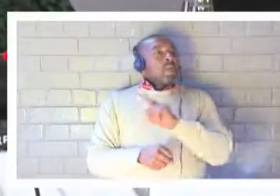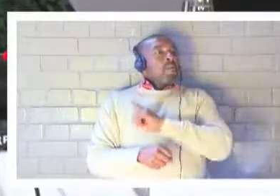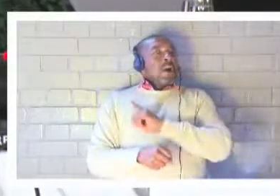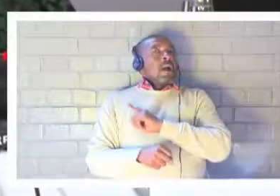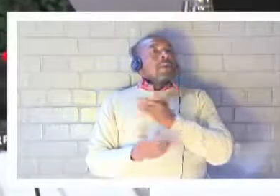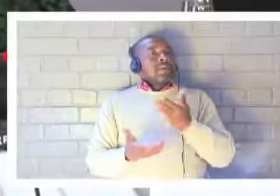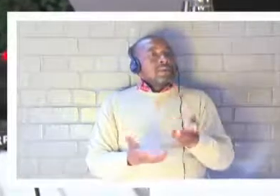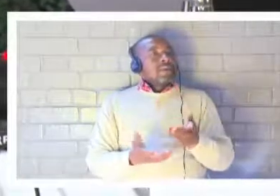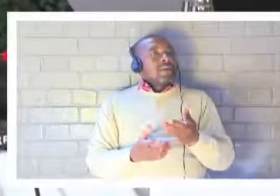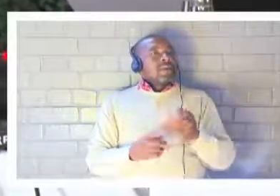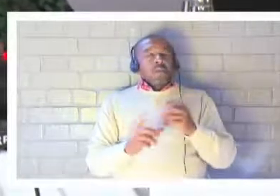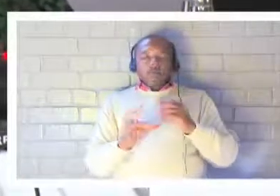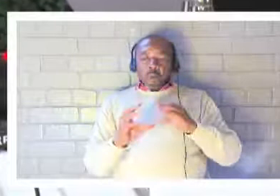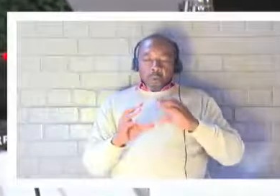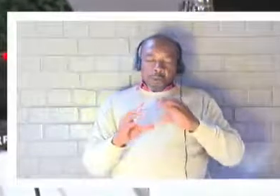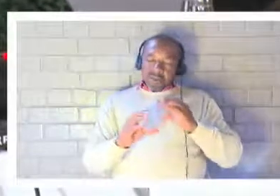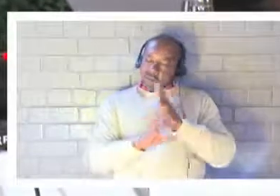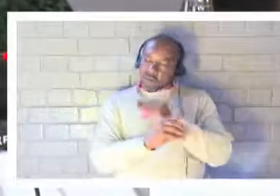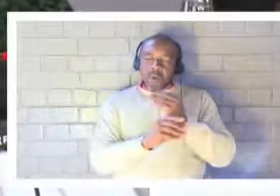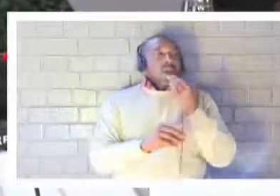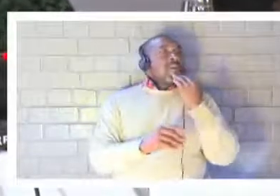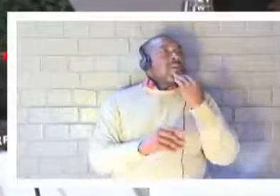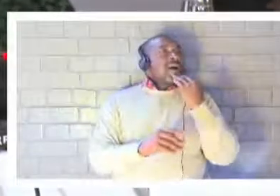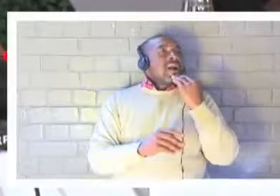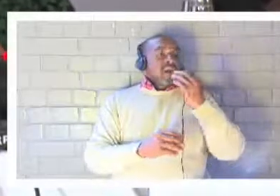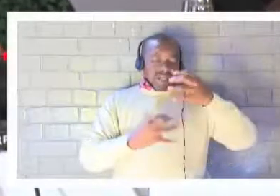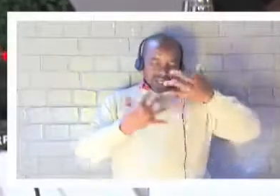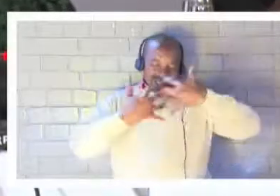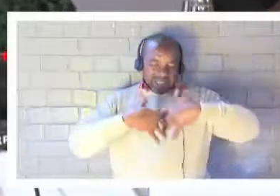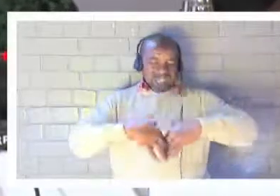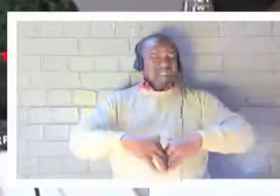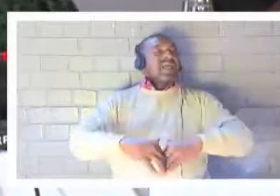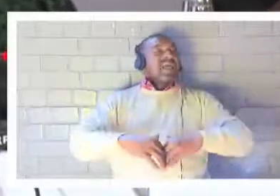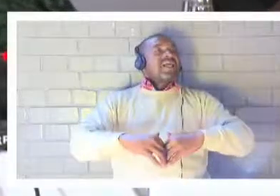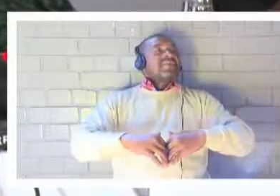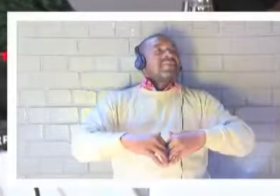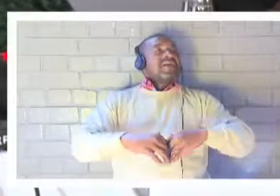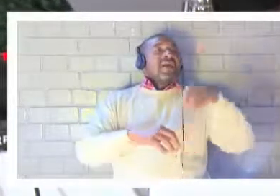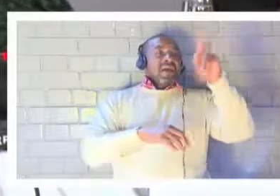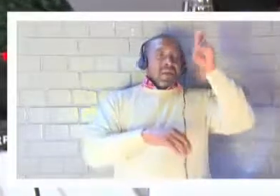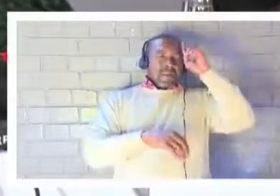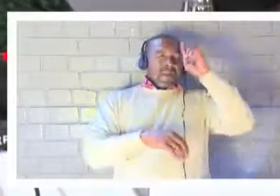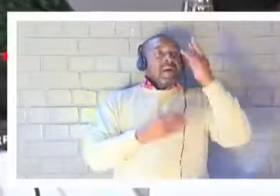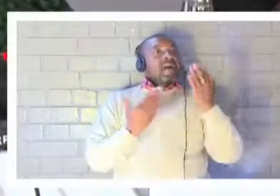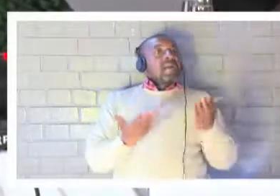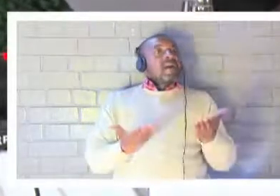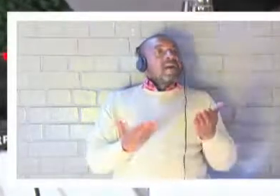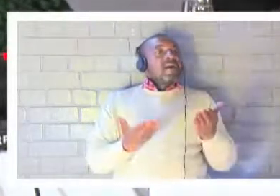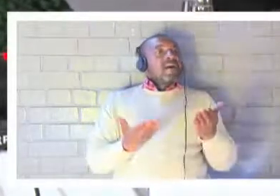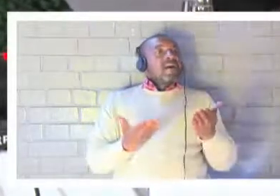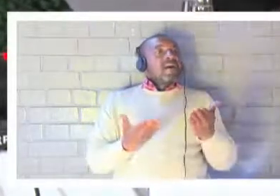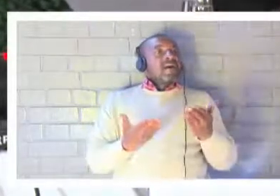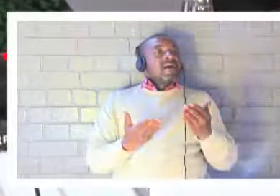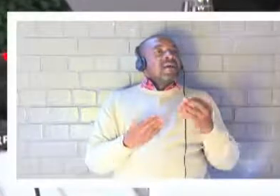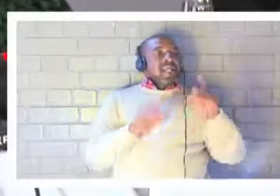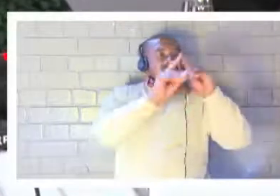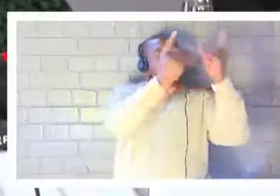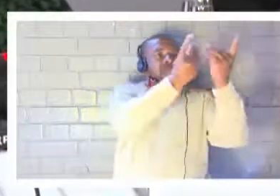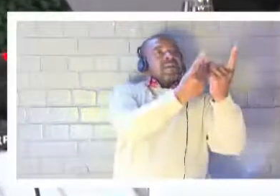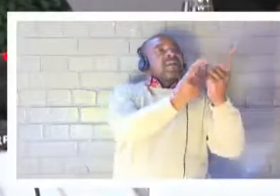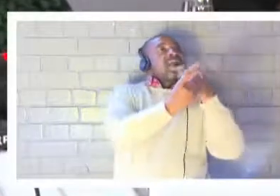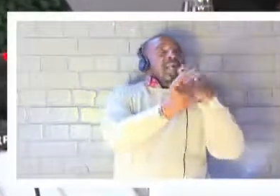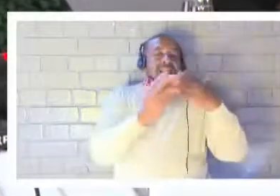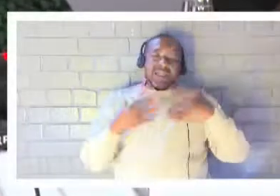Because you're speaking to civil engineers, you're speaking to whoever, and remember the core function of the Department of